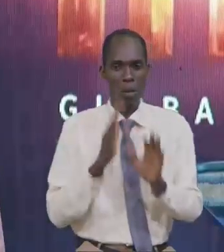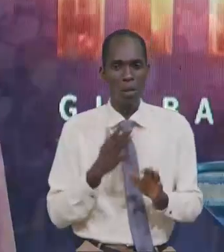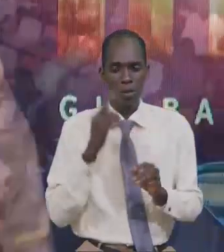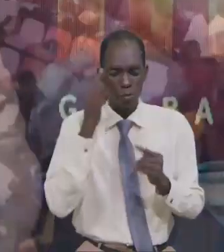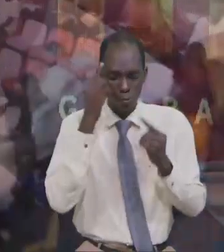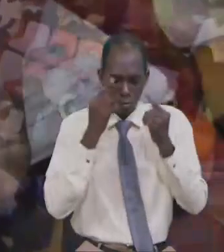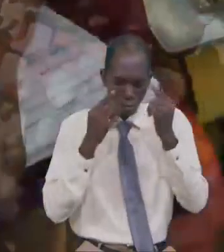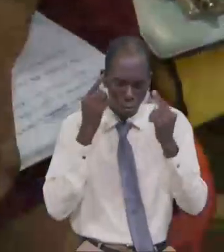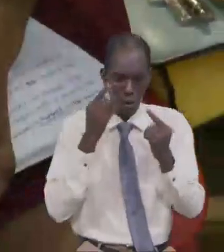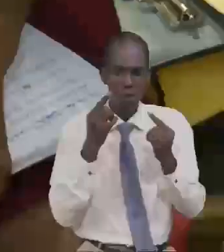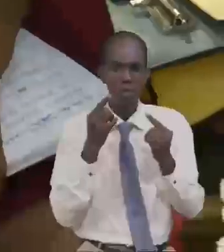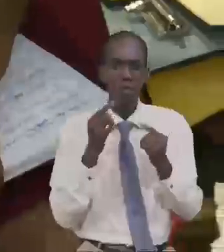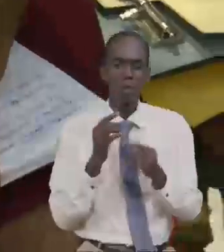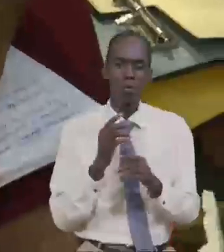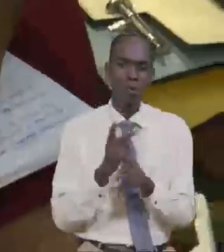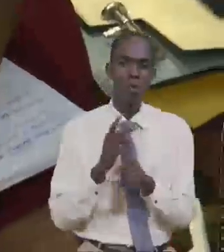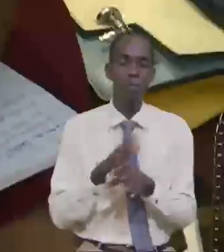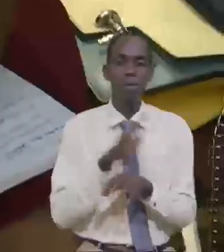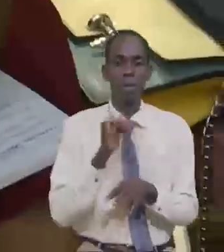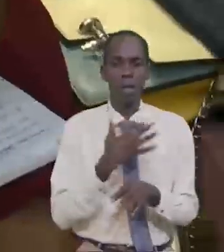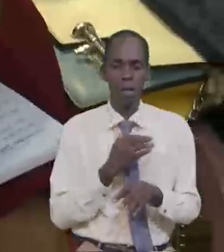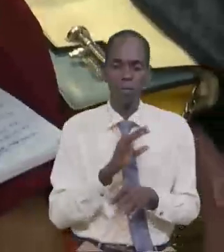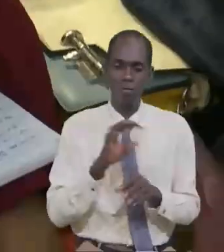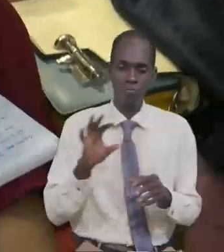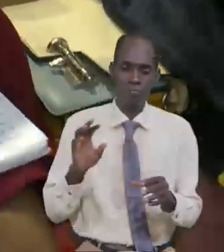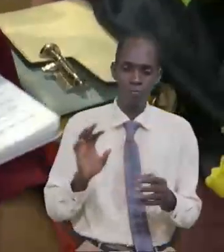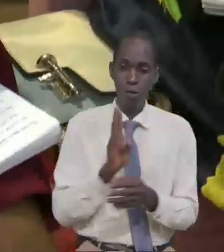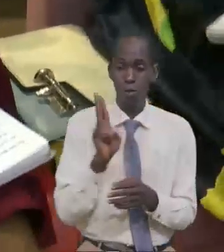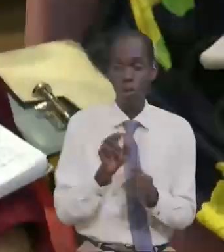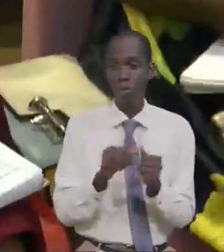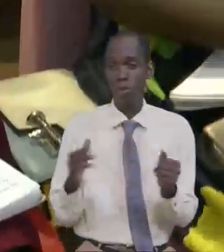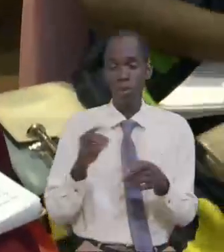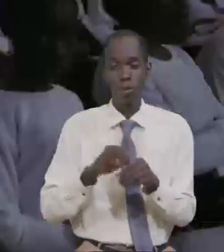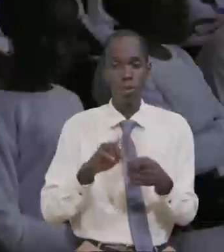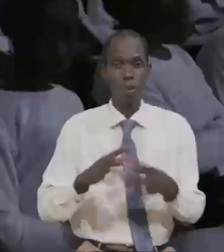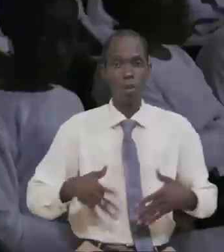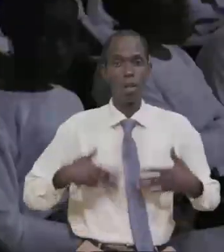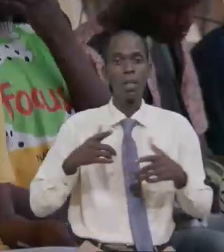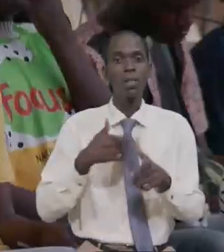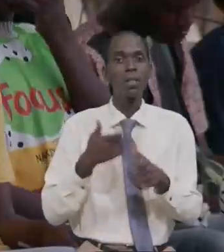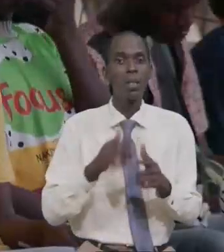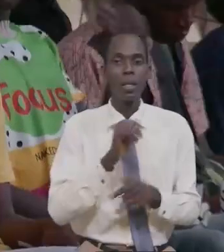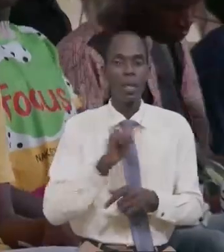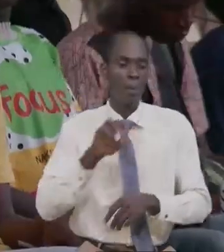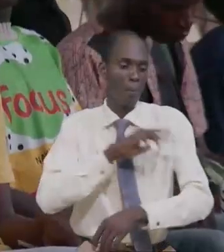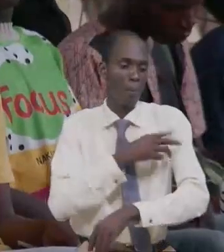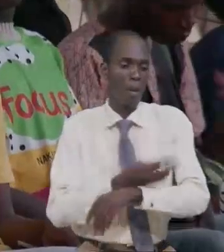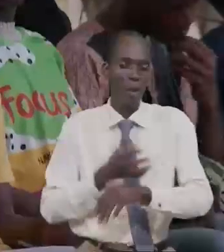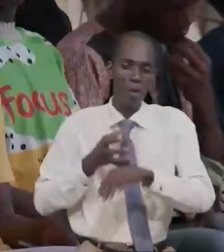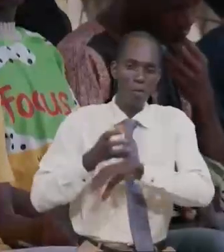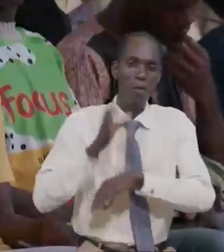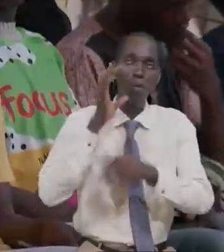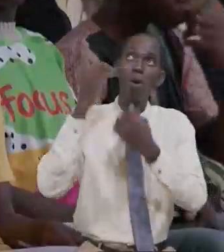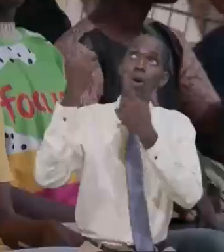high and take you from where you are to where you ought to be. I rejoice with